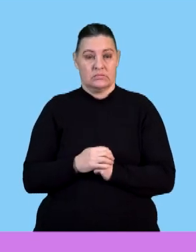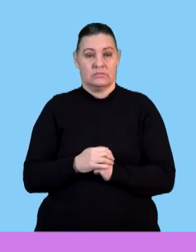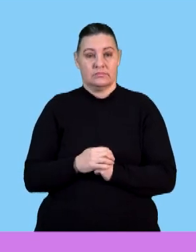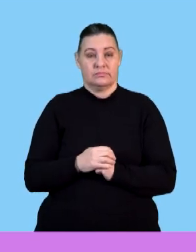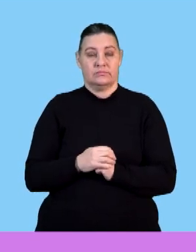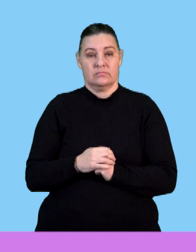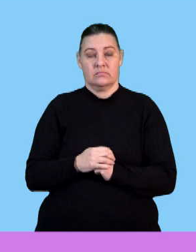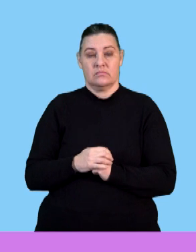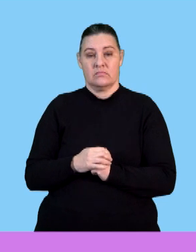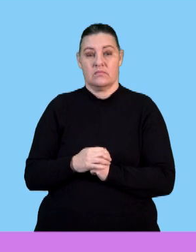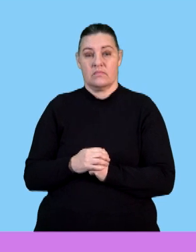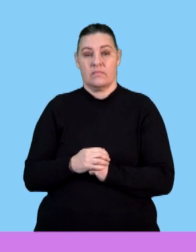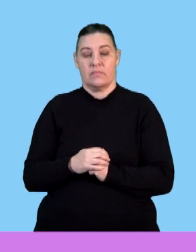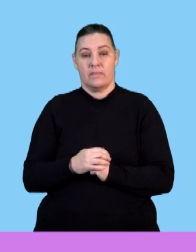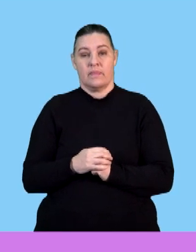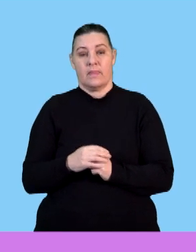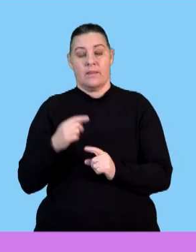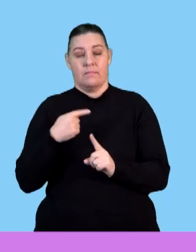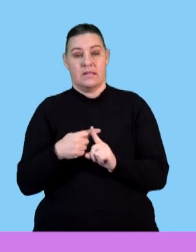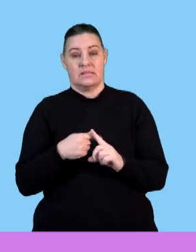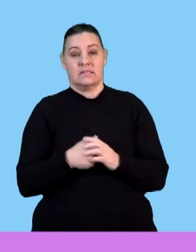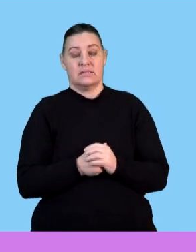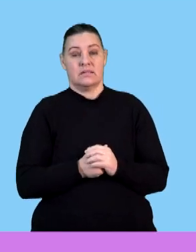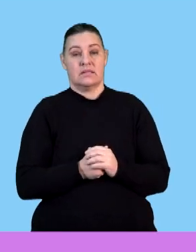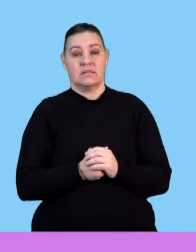11.22. Okay, plus.